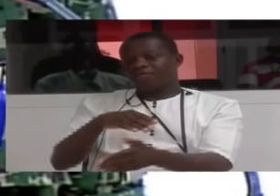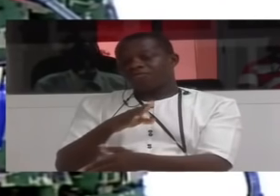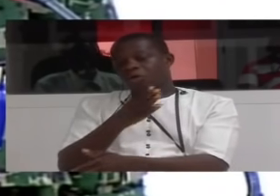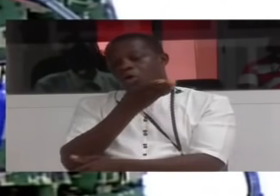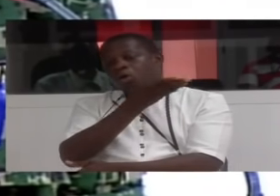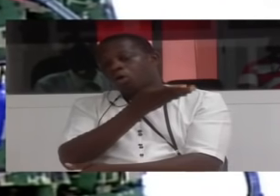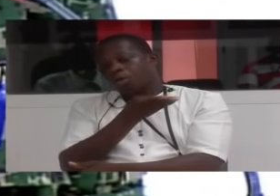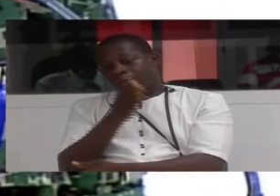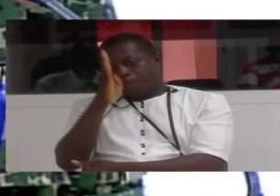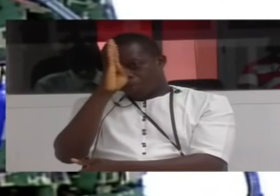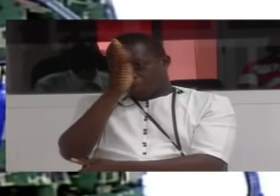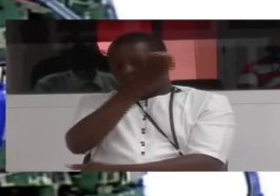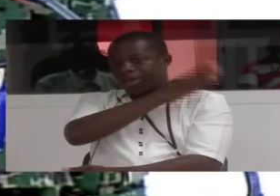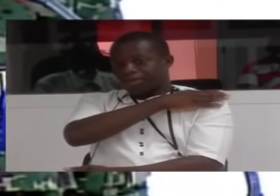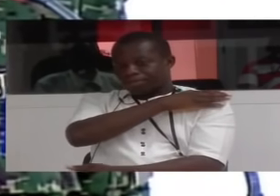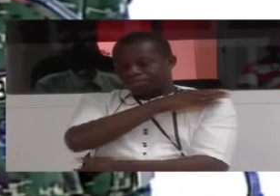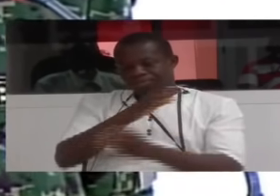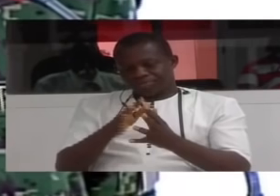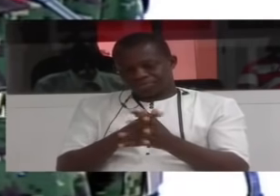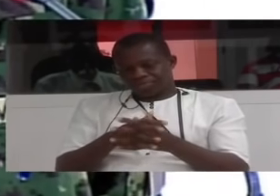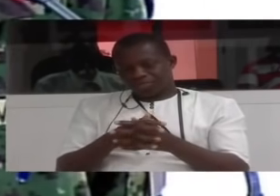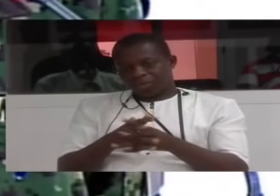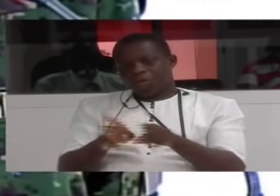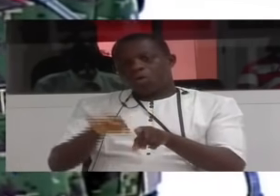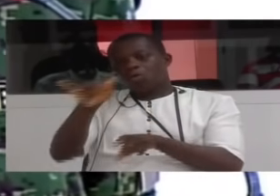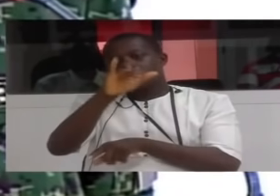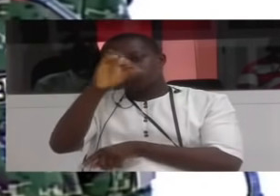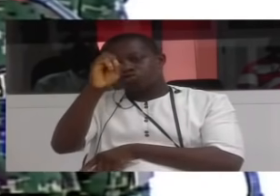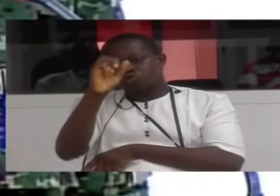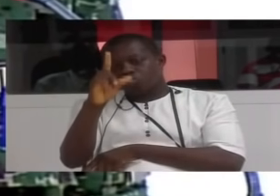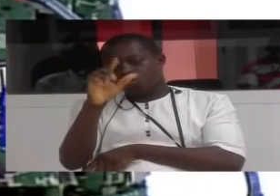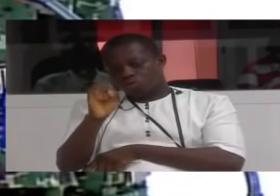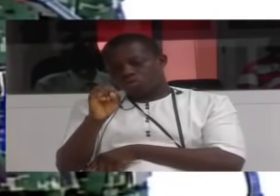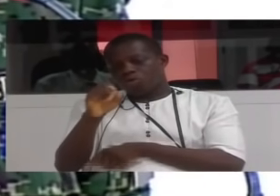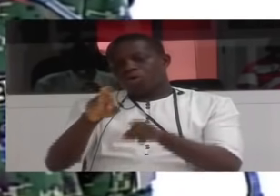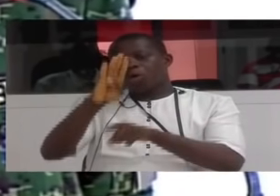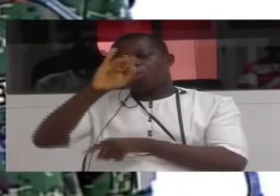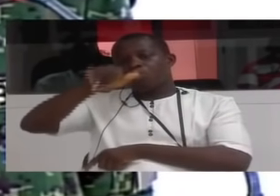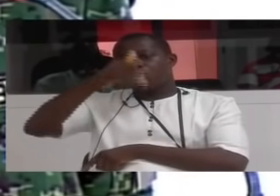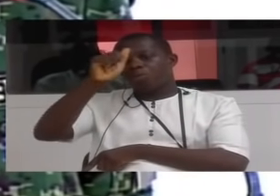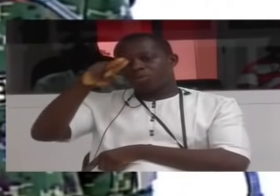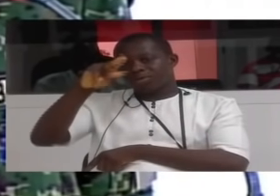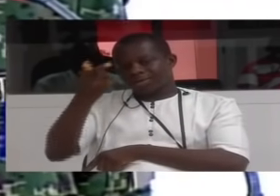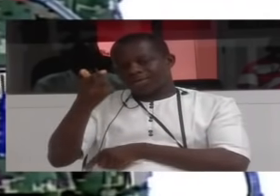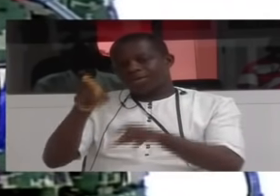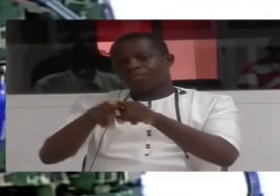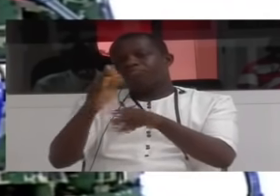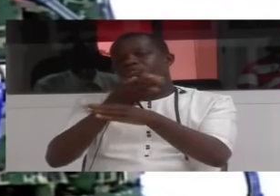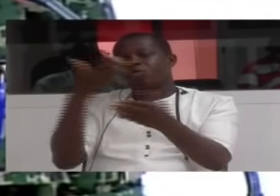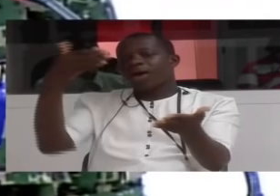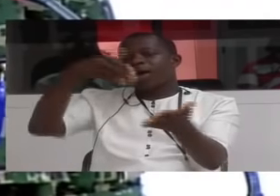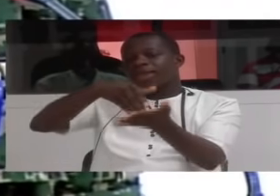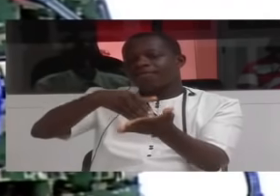solo before. Which solo is this? Solo Bojang balanga aga buyam way dama faté dekk bi wax num tuddu. Solo